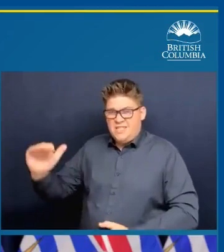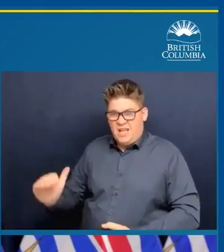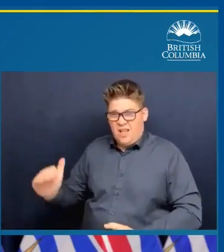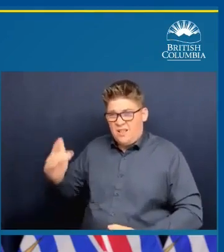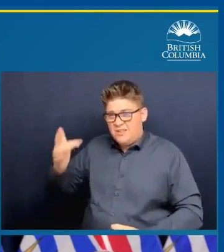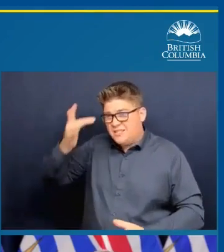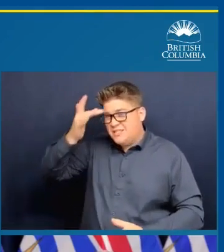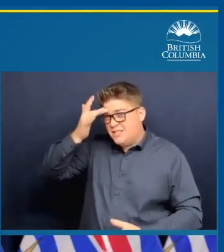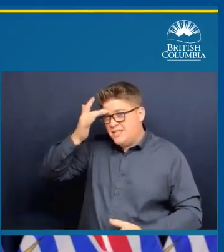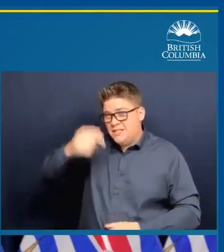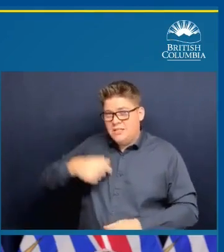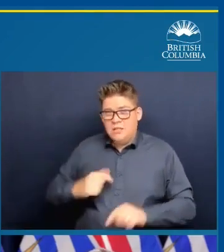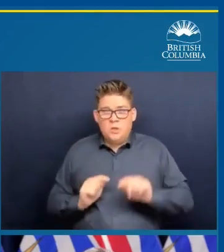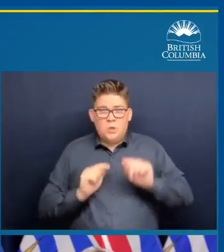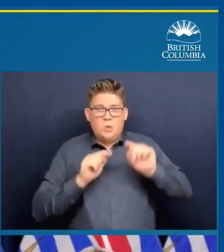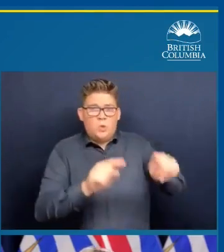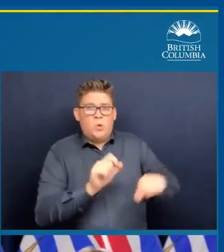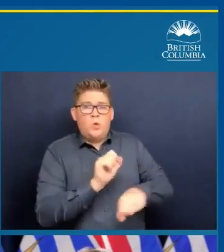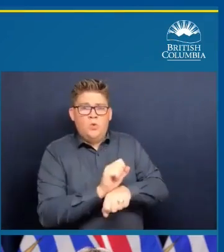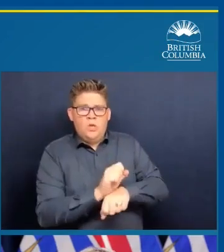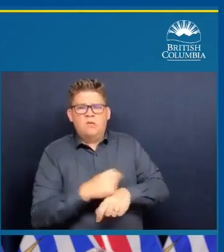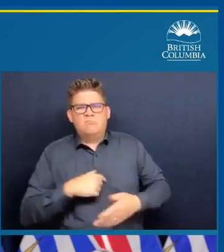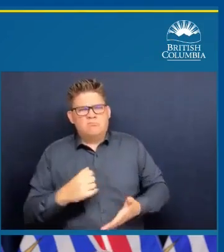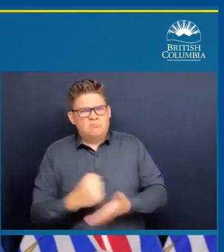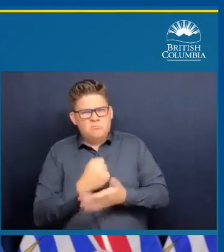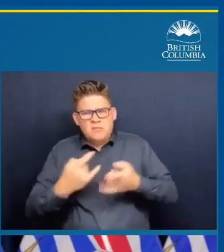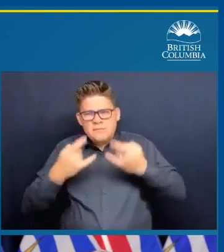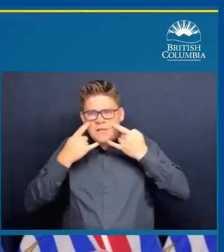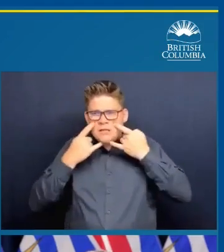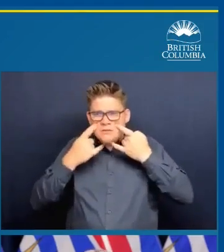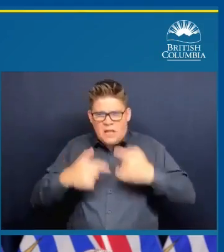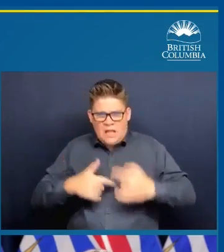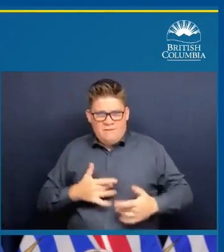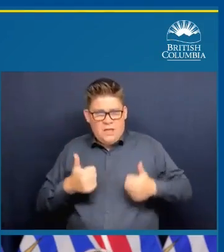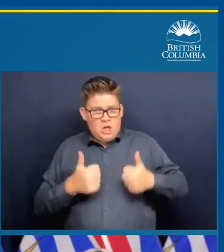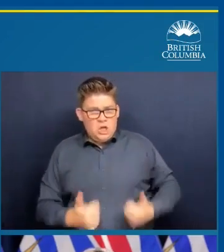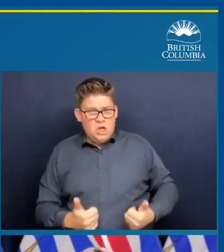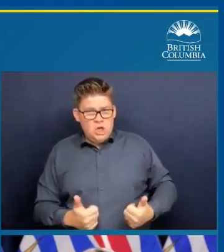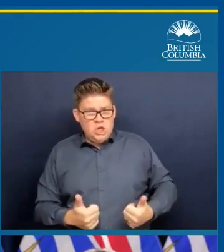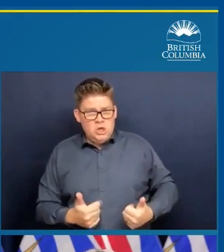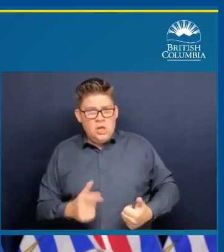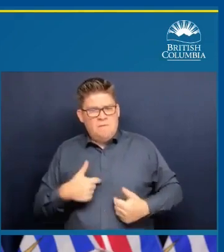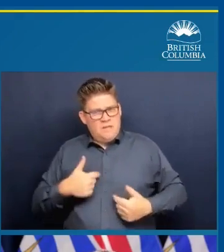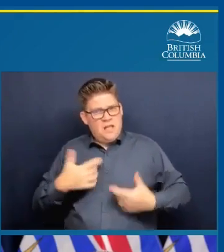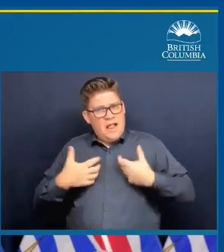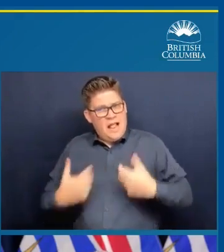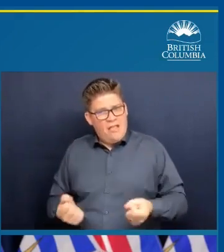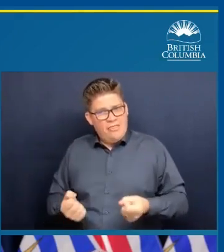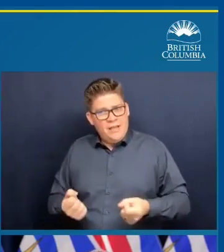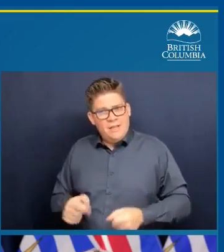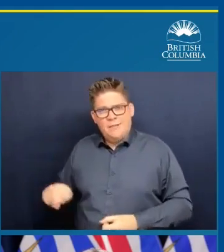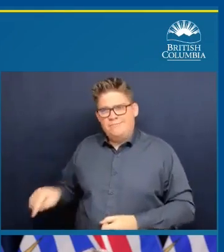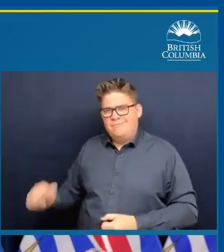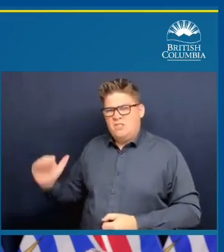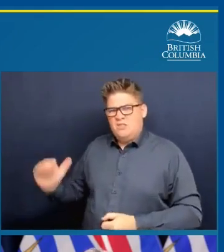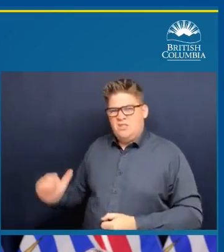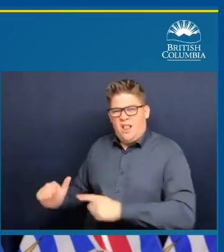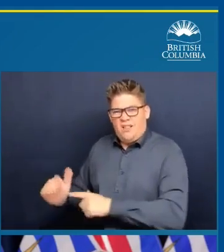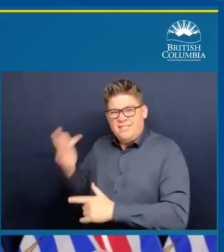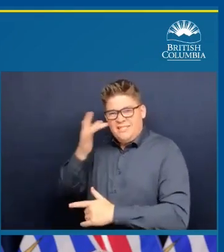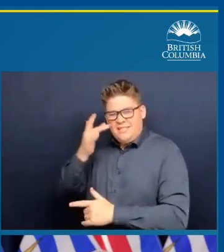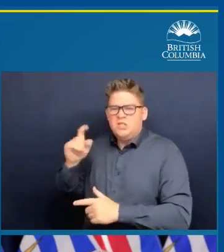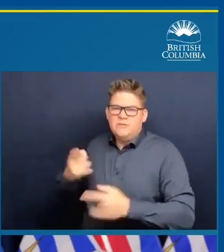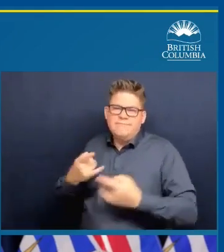feeling well and I need to go and I can go into work. Or I may participate in a meeting where there's more people in a crowded setting